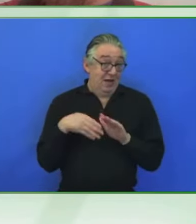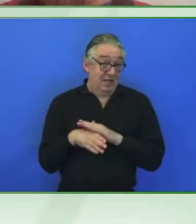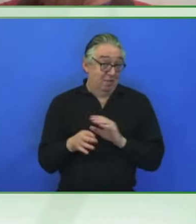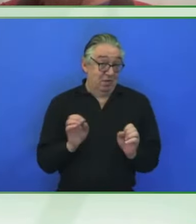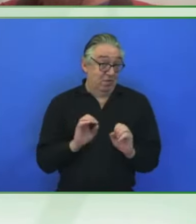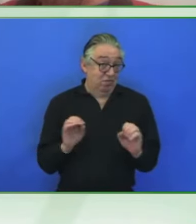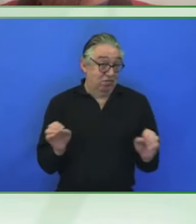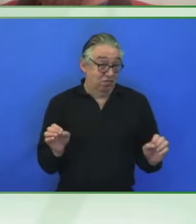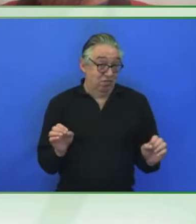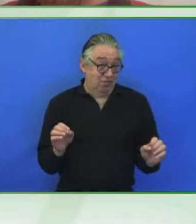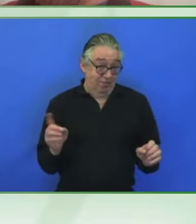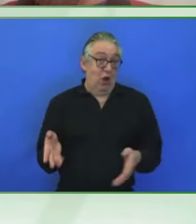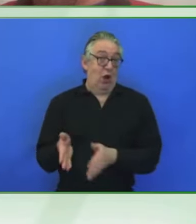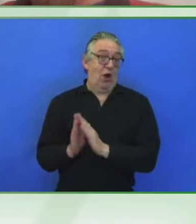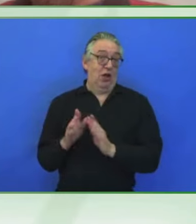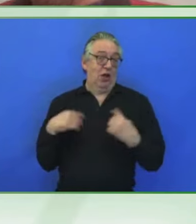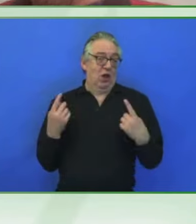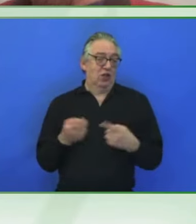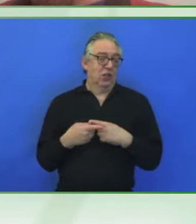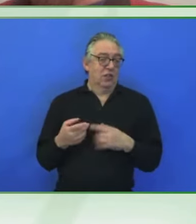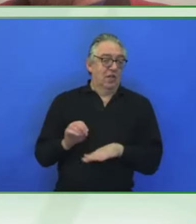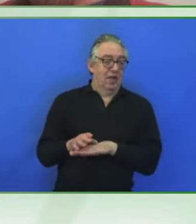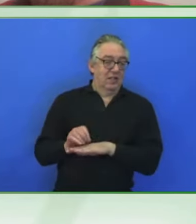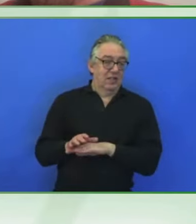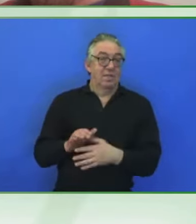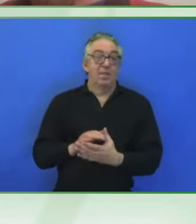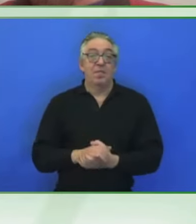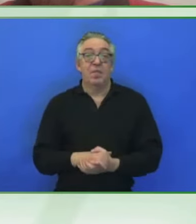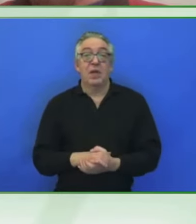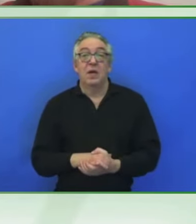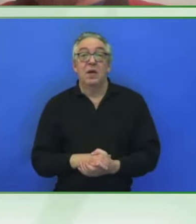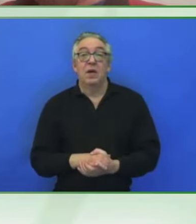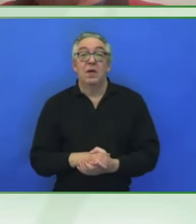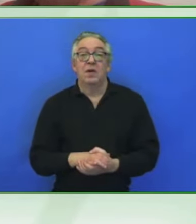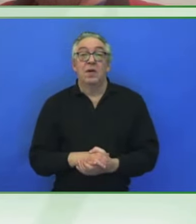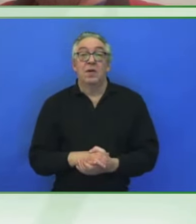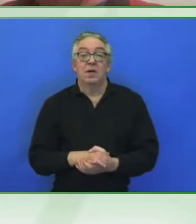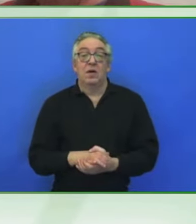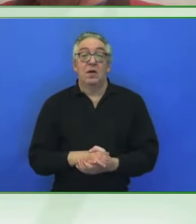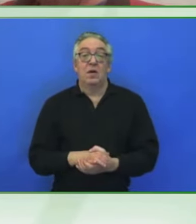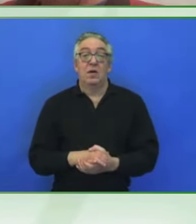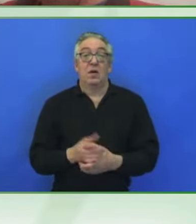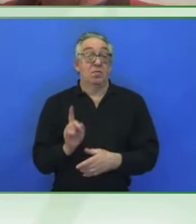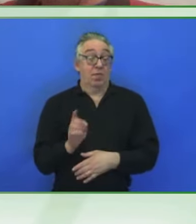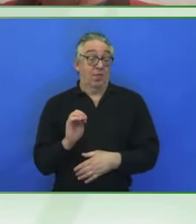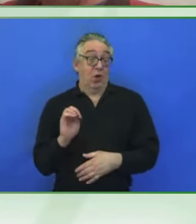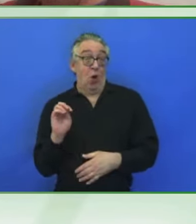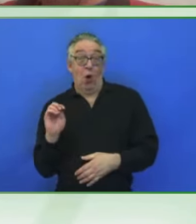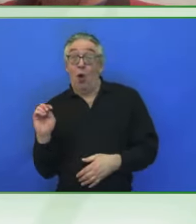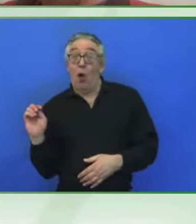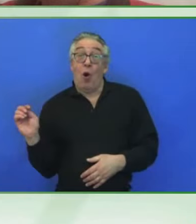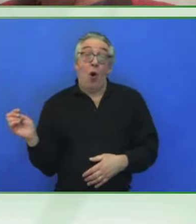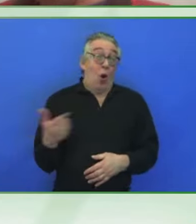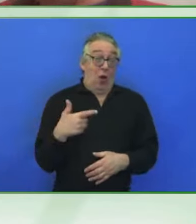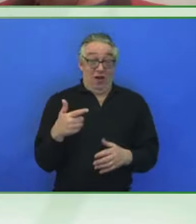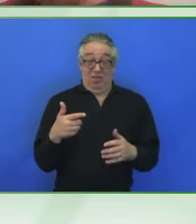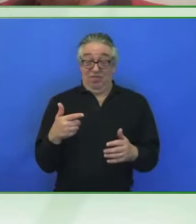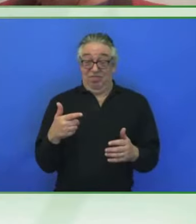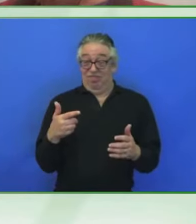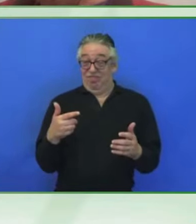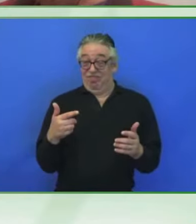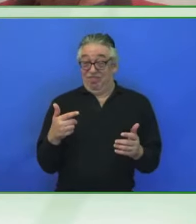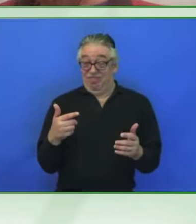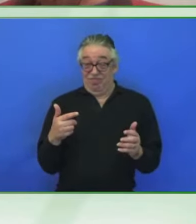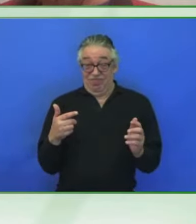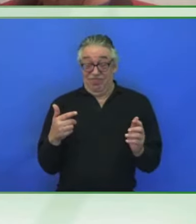is that all our cities, and indeed, I think this is true of all developing cities worldwide, is that the existing